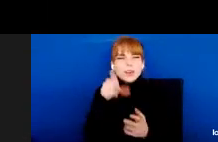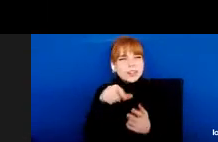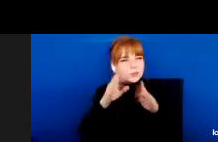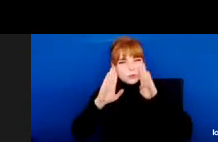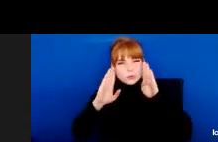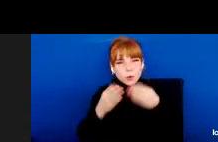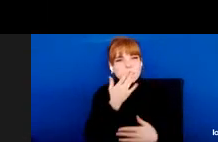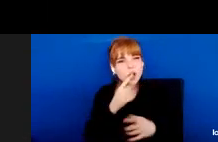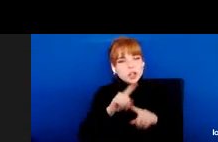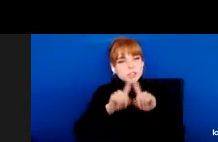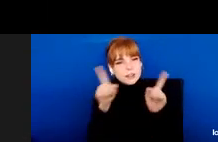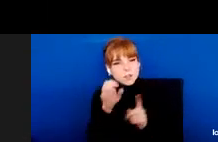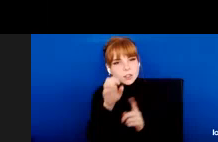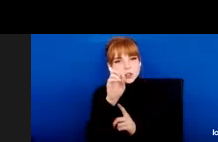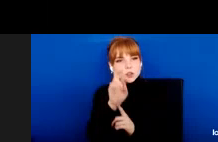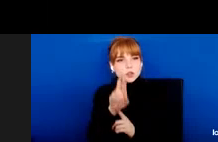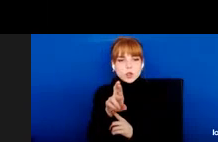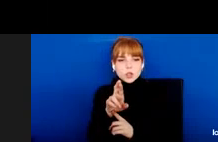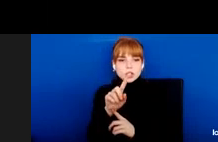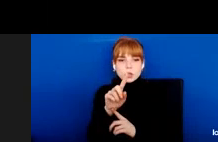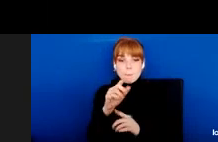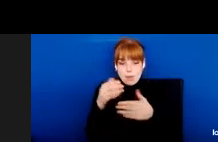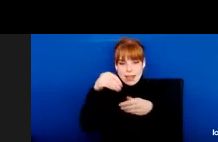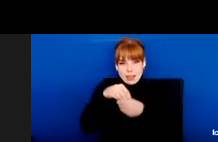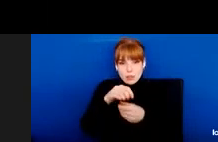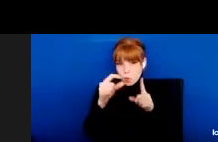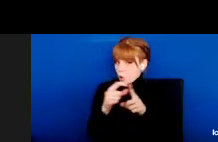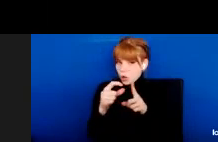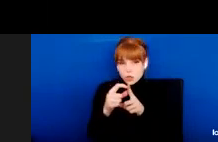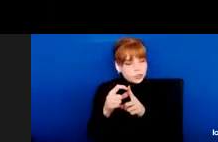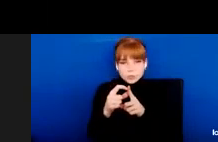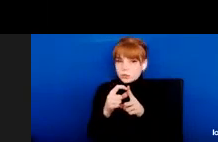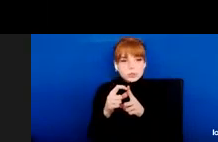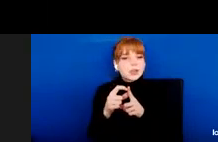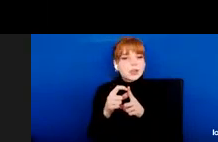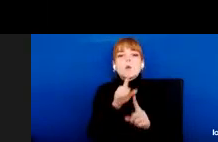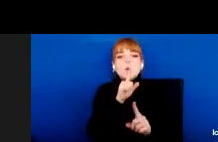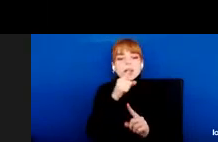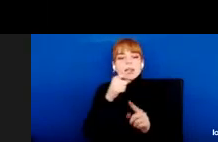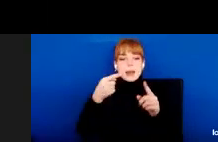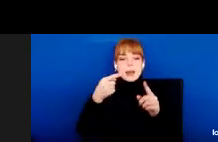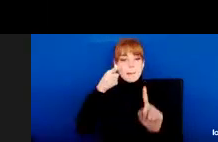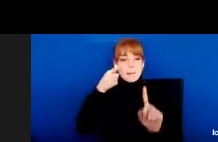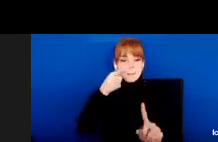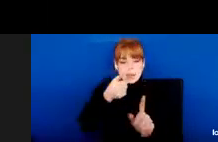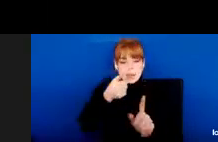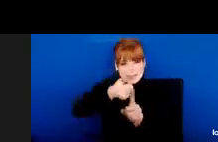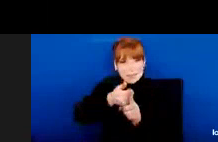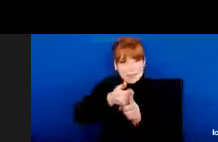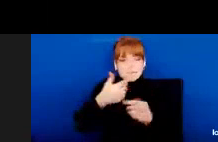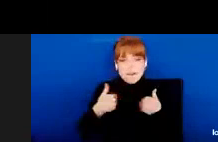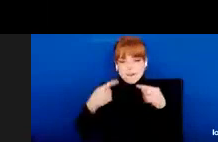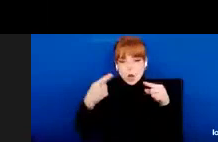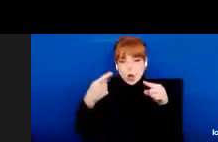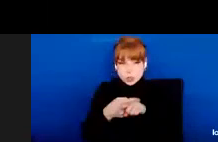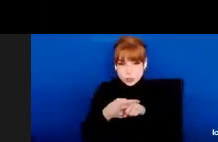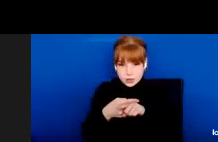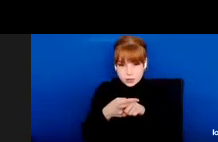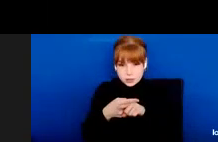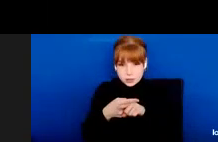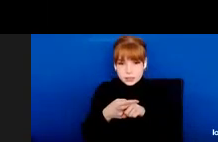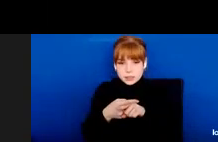difference between those two words, just, as long as they both have enough contrast on their own. However, if I hit the tab